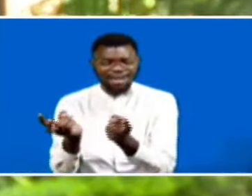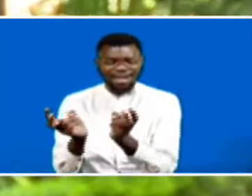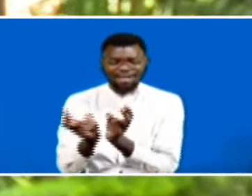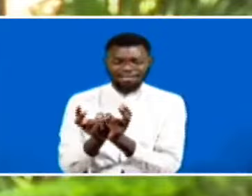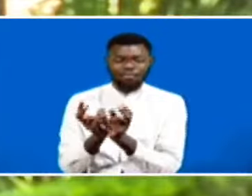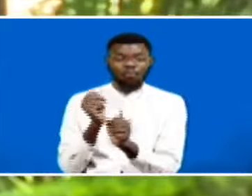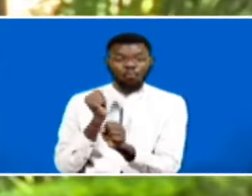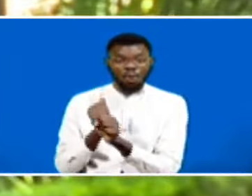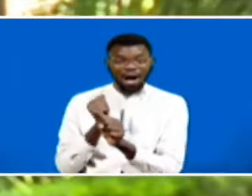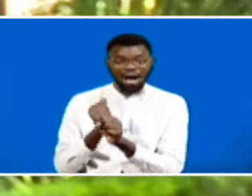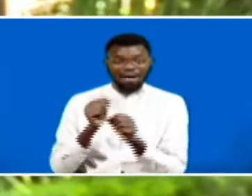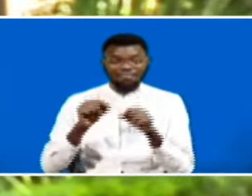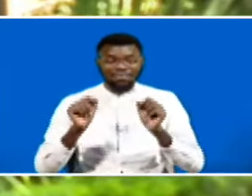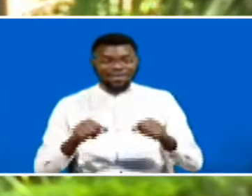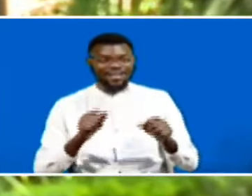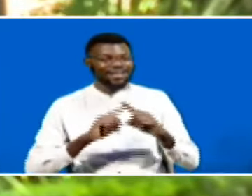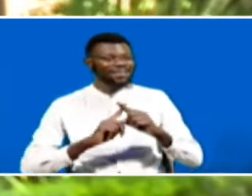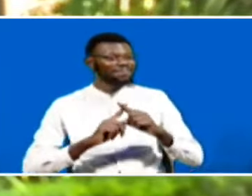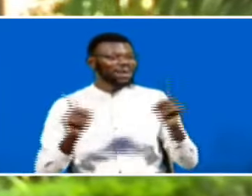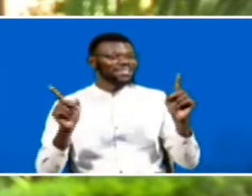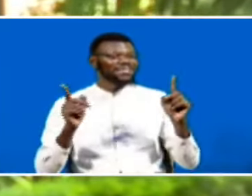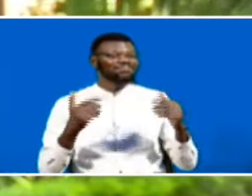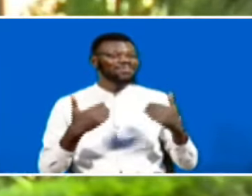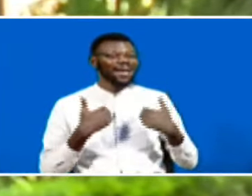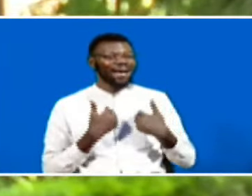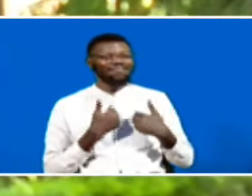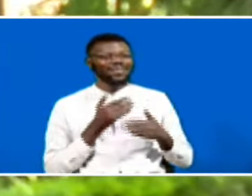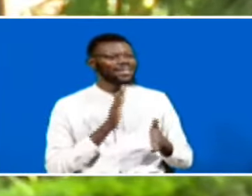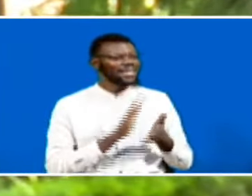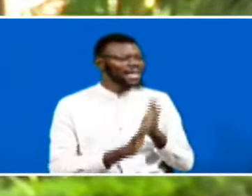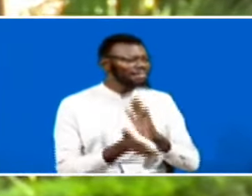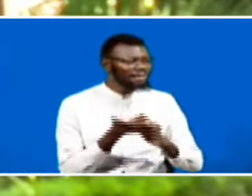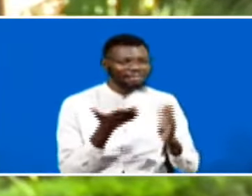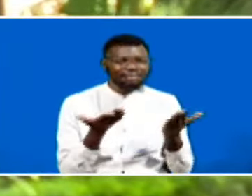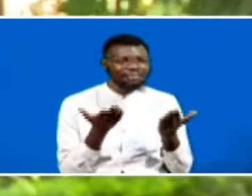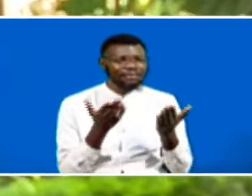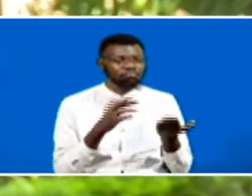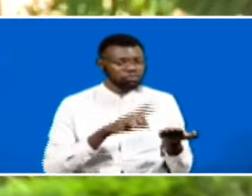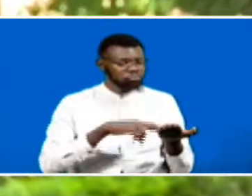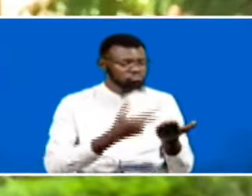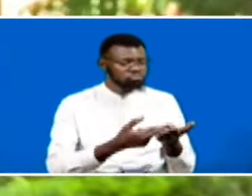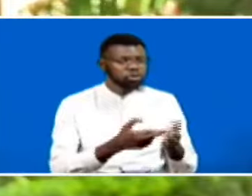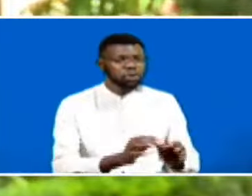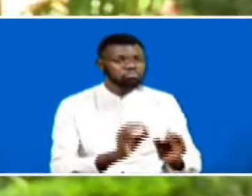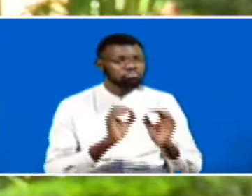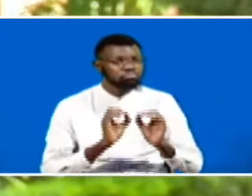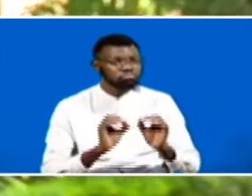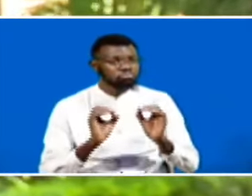able to work, but we cannot work without facilitation of the secretariat and resources.